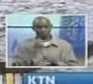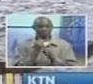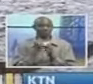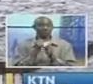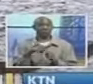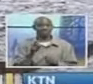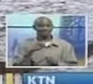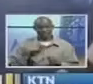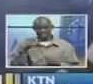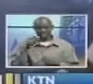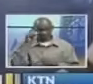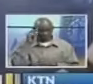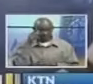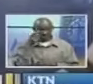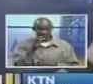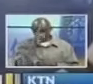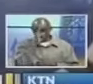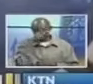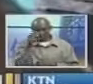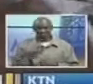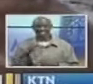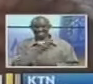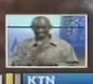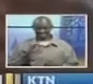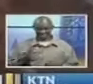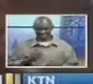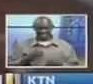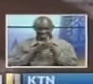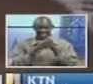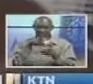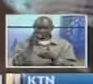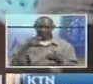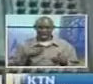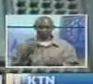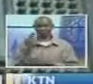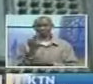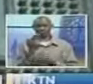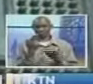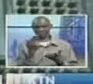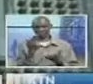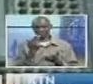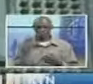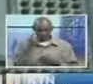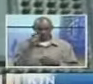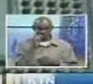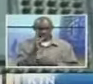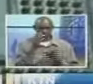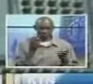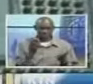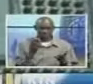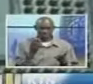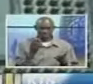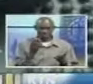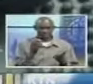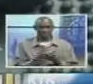Mombasa have also influenced a call by a section of Christian leaders there to carry firearms. Owning an illegal gun in the country is not a